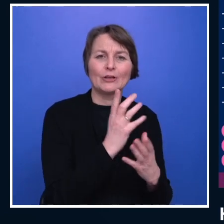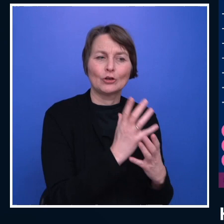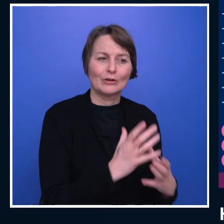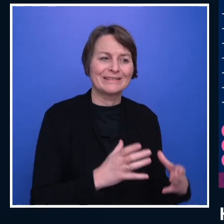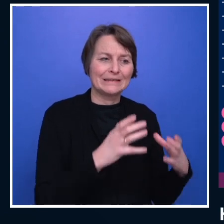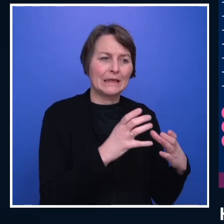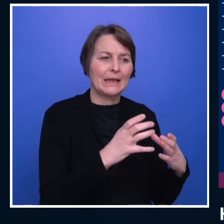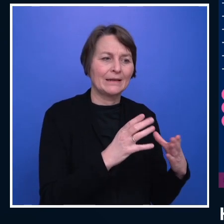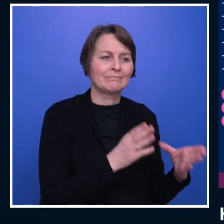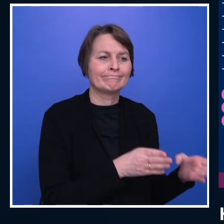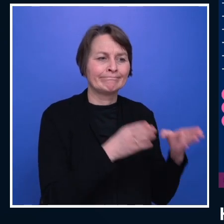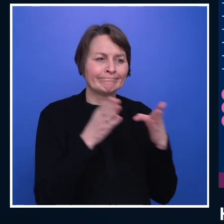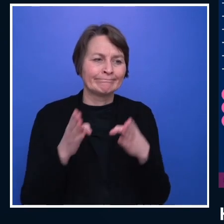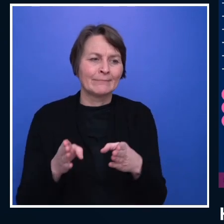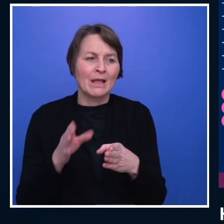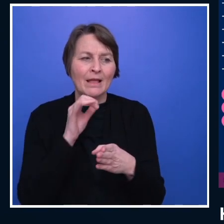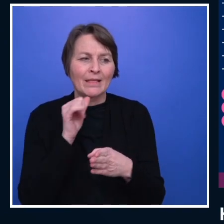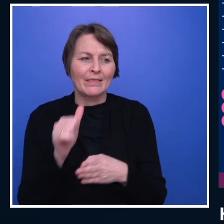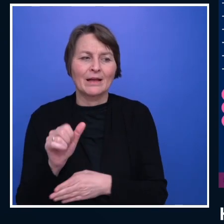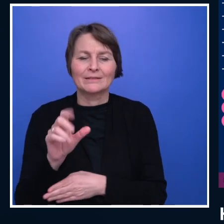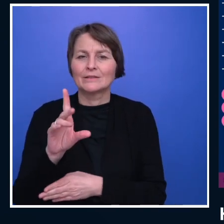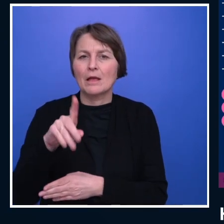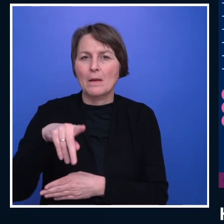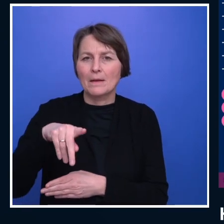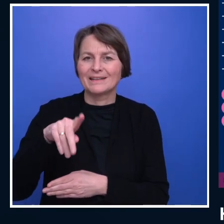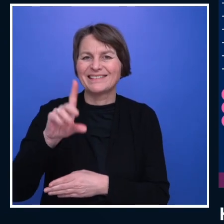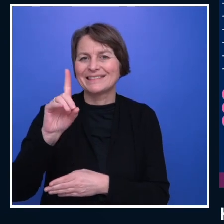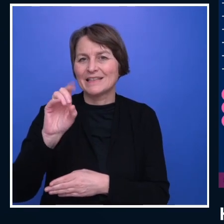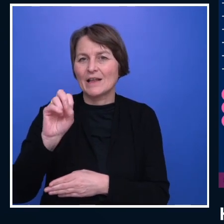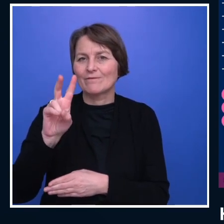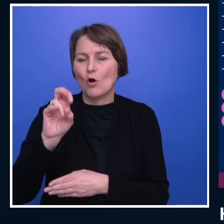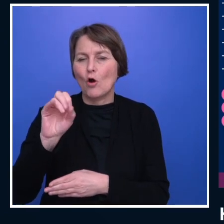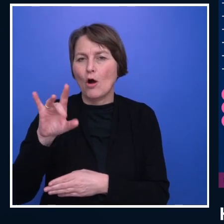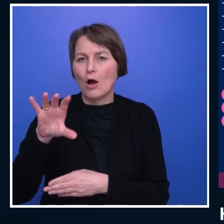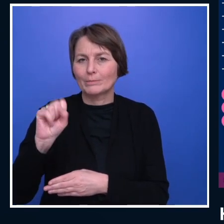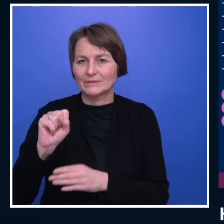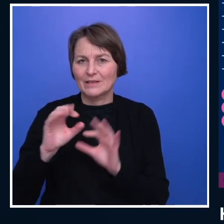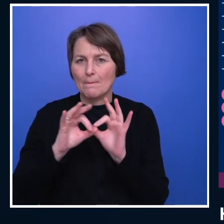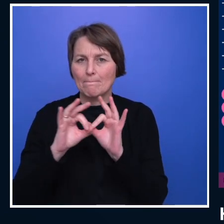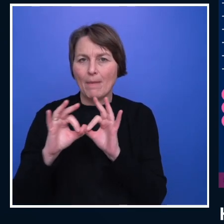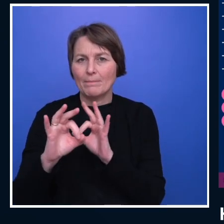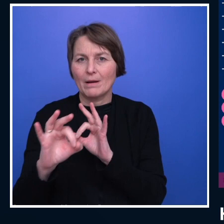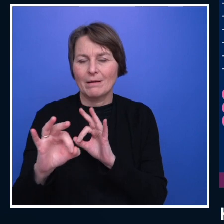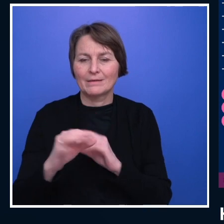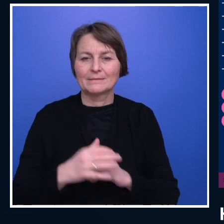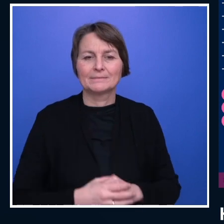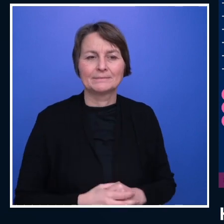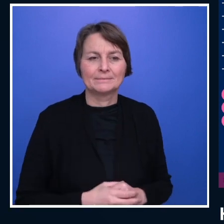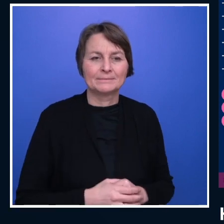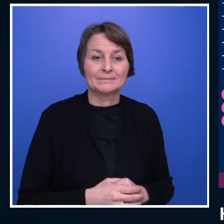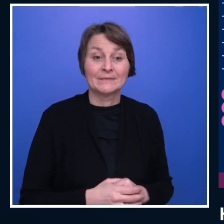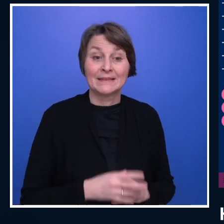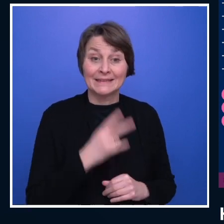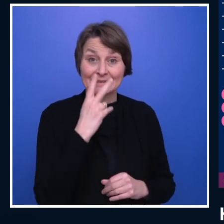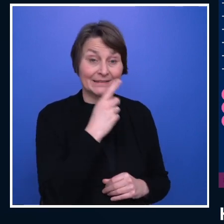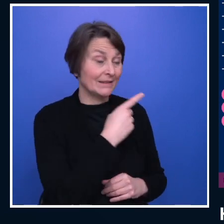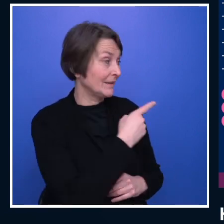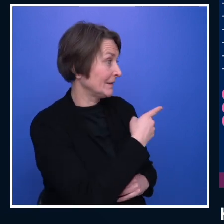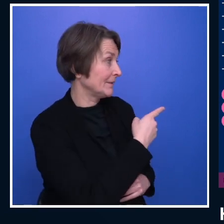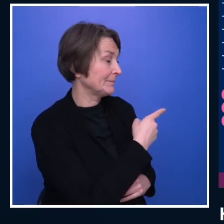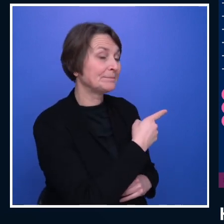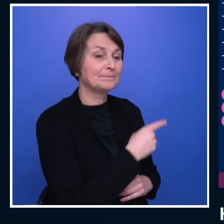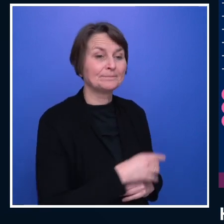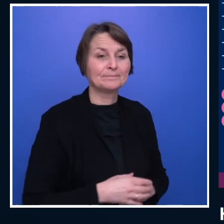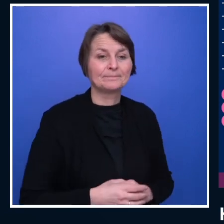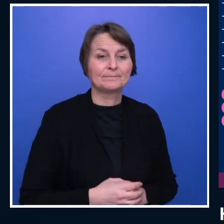right here, if I were to go and say Docker test, notice that I have test.ps1. So I can test